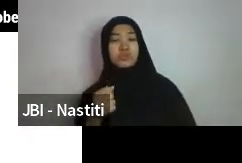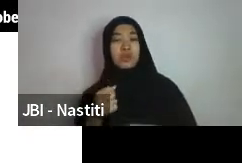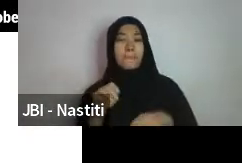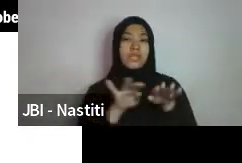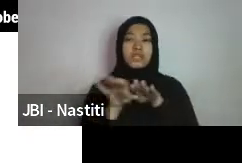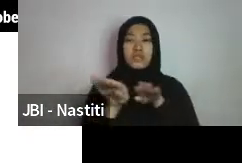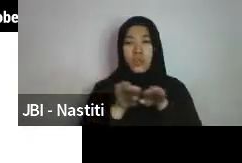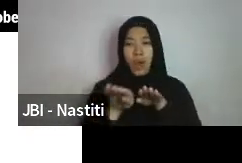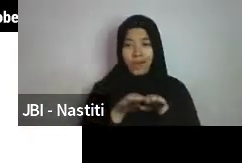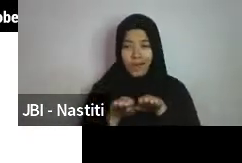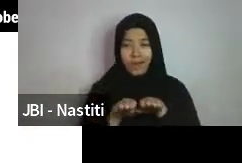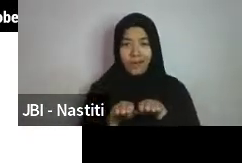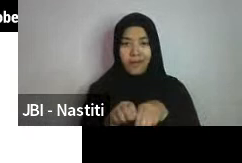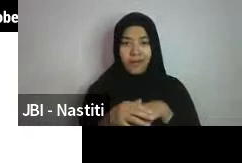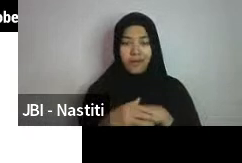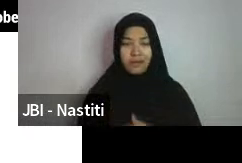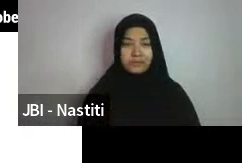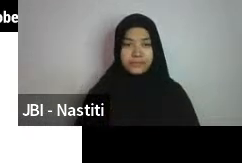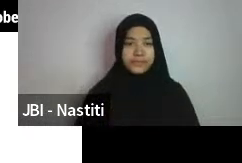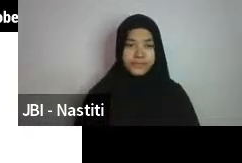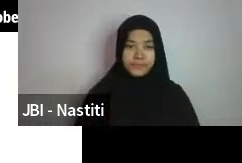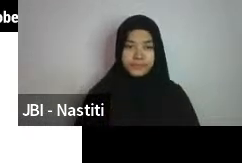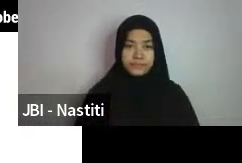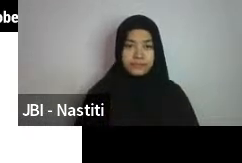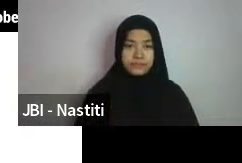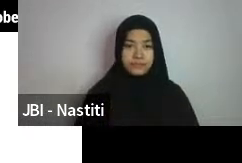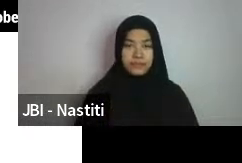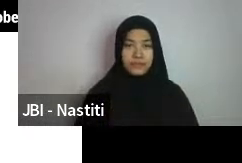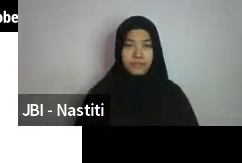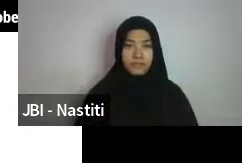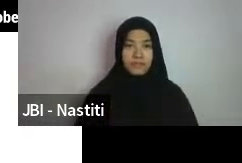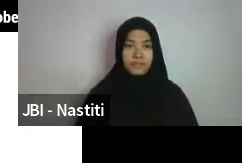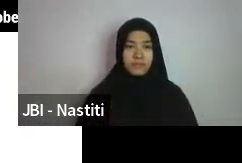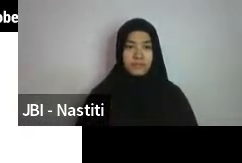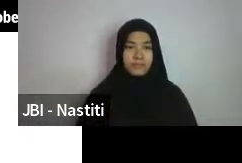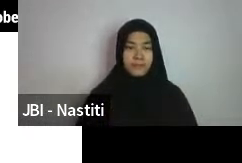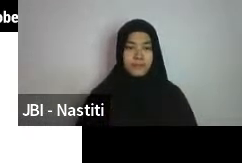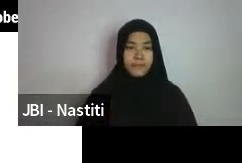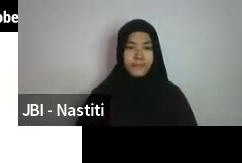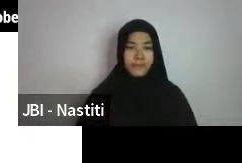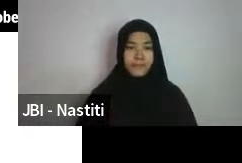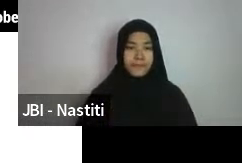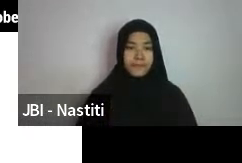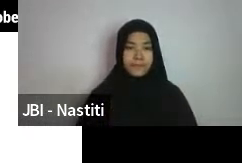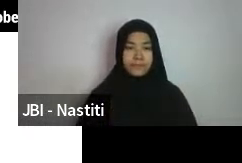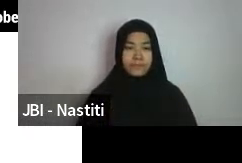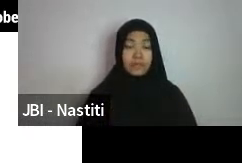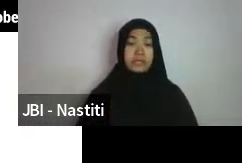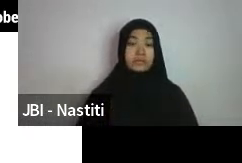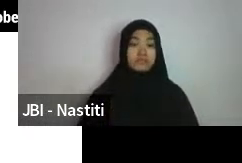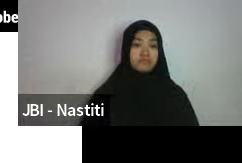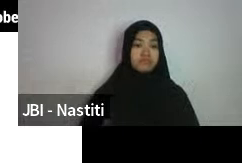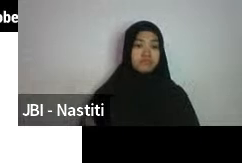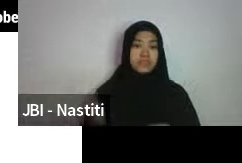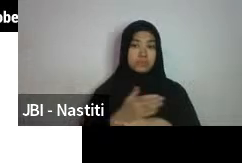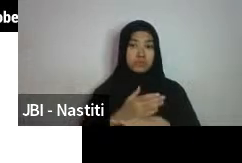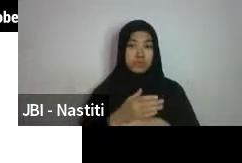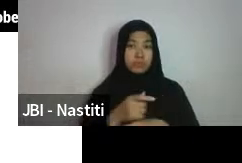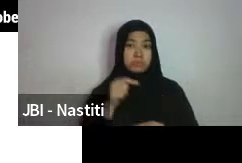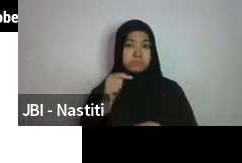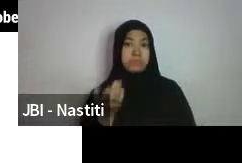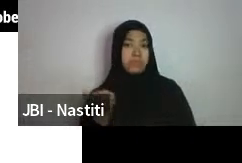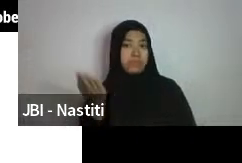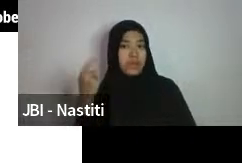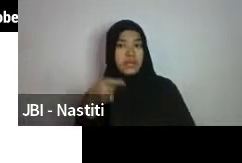literature is showing us that mental health professionals are feeling inexperienced